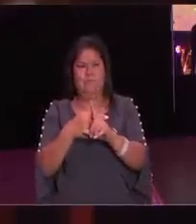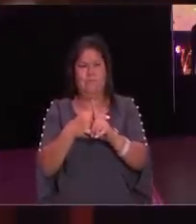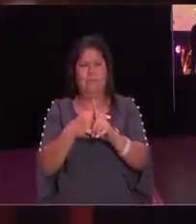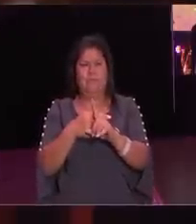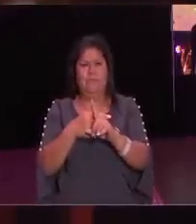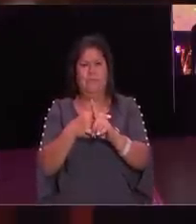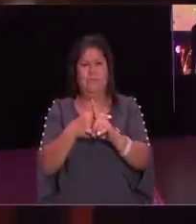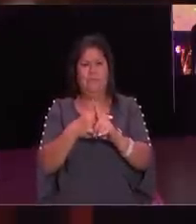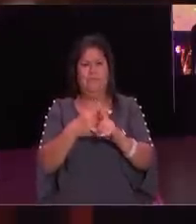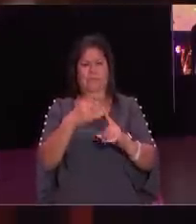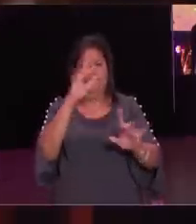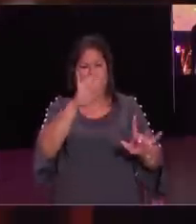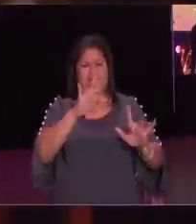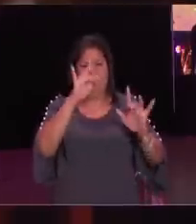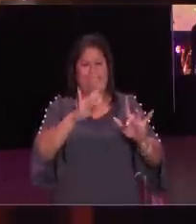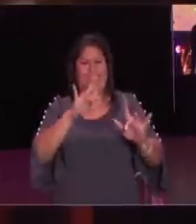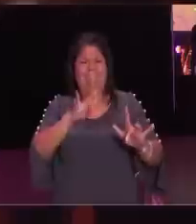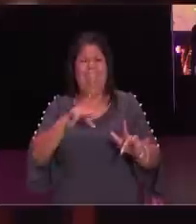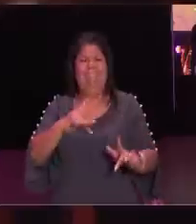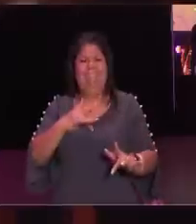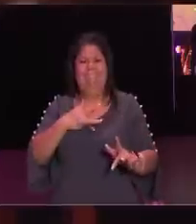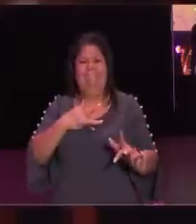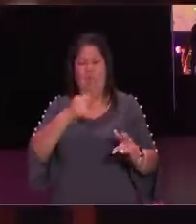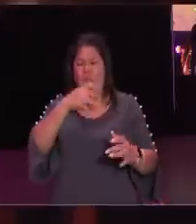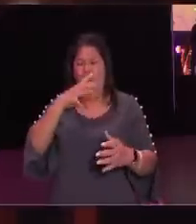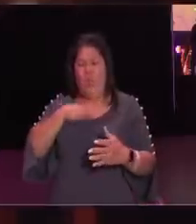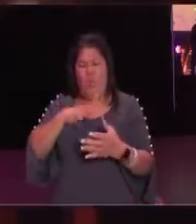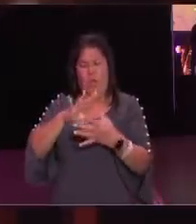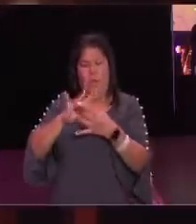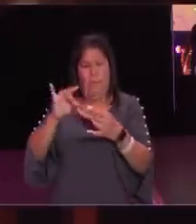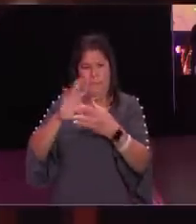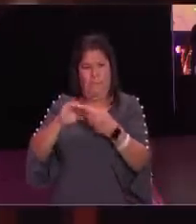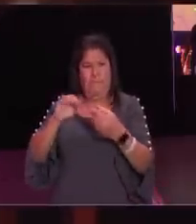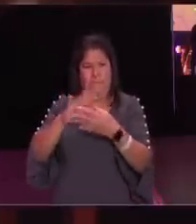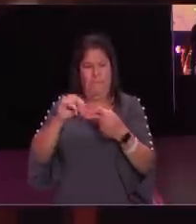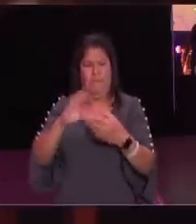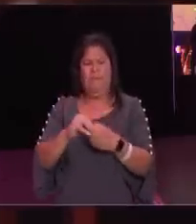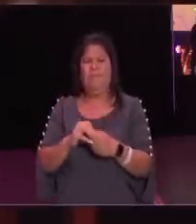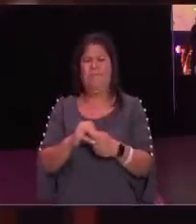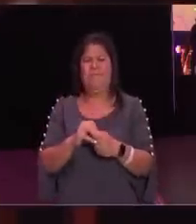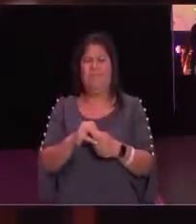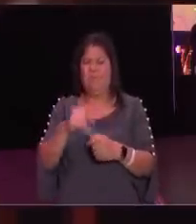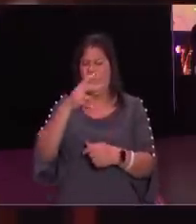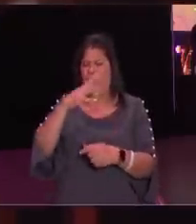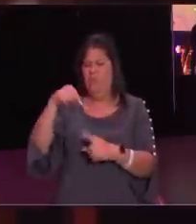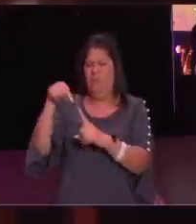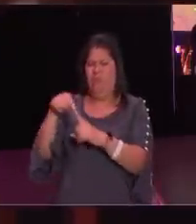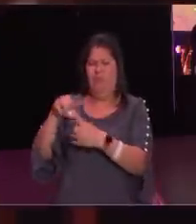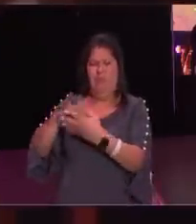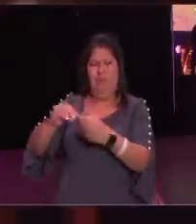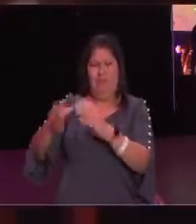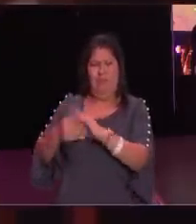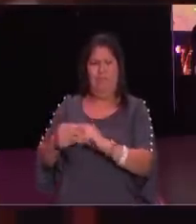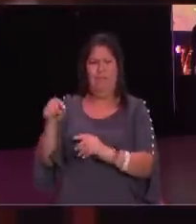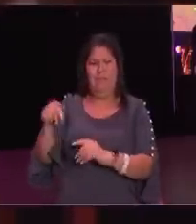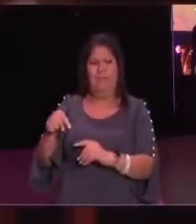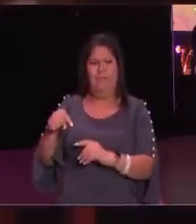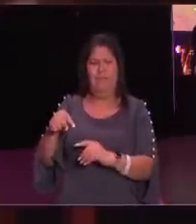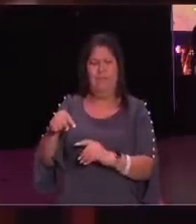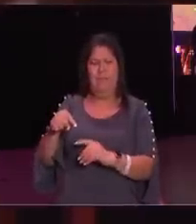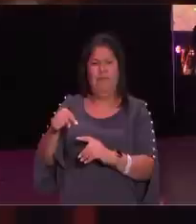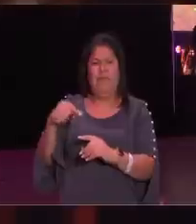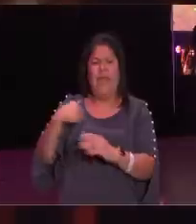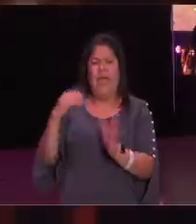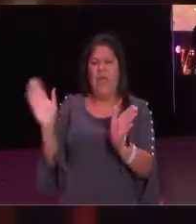to sympathize to a certain extent with the woman in our text. This notable woman, as the Bible describes her, added